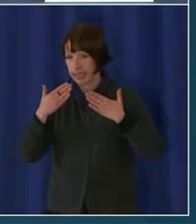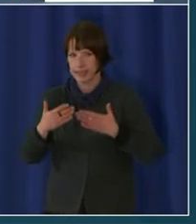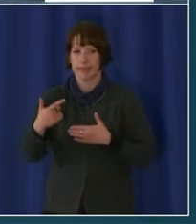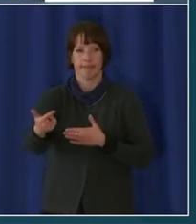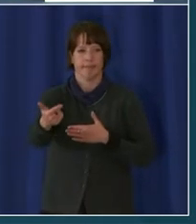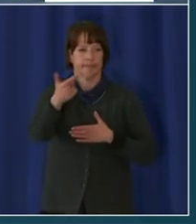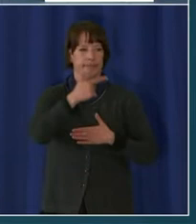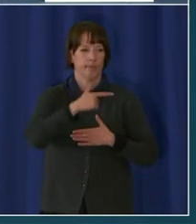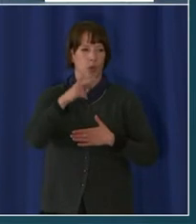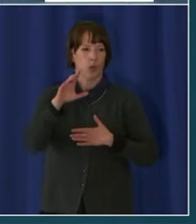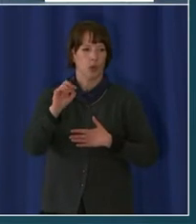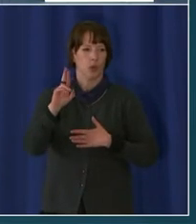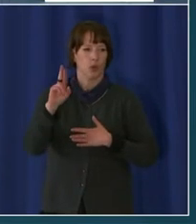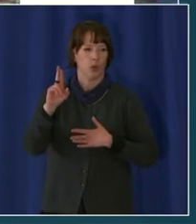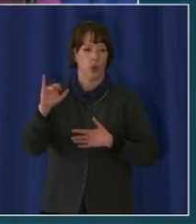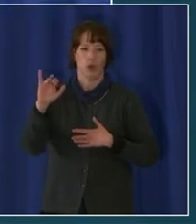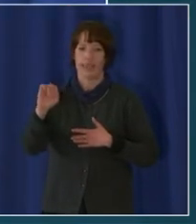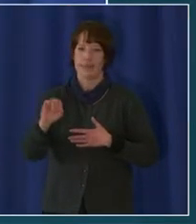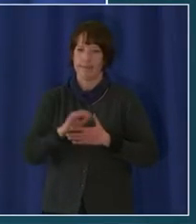and I'm turning it back over to Corey.